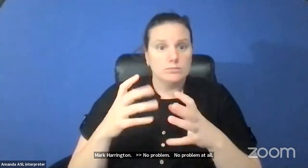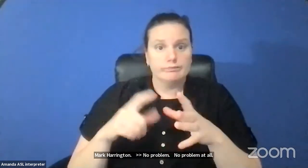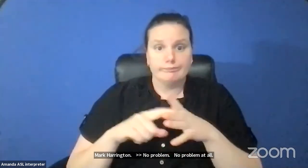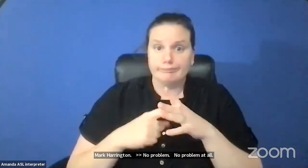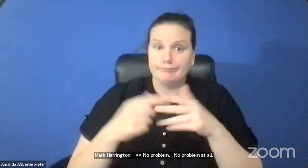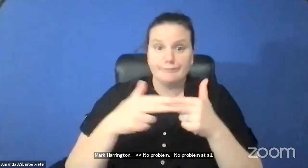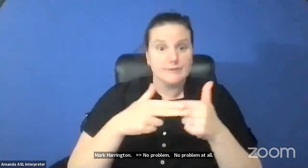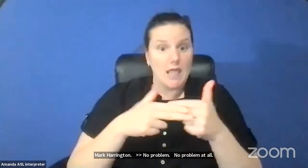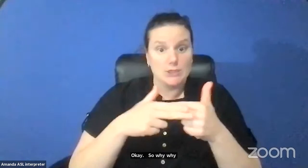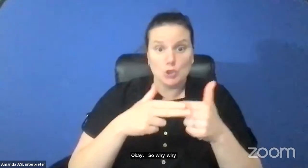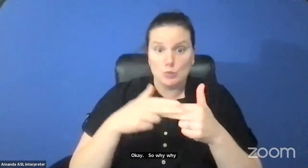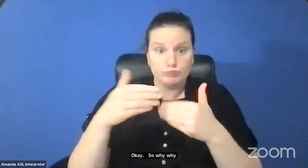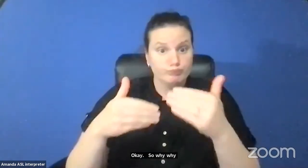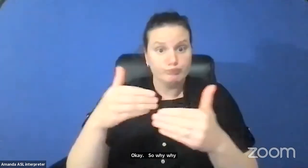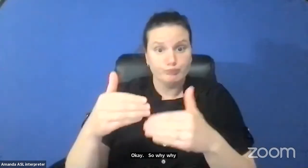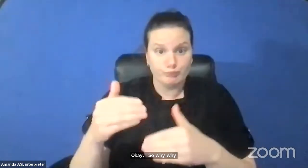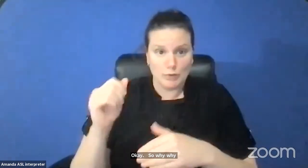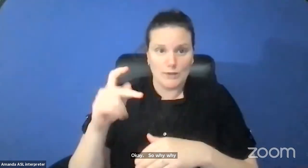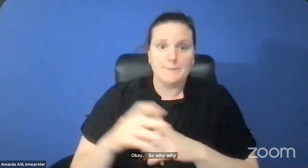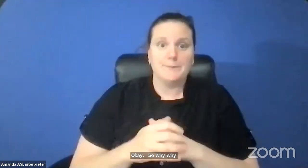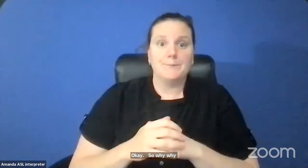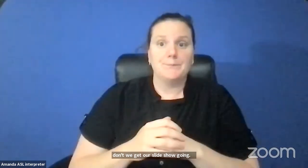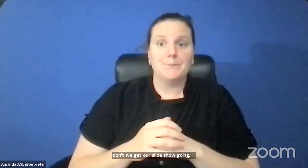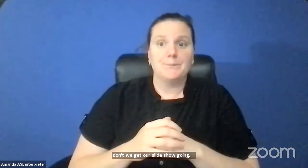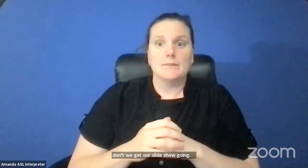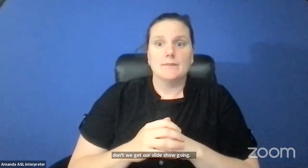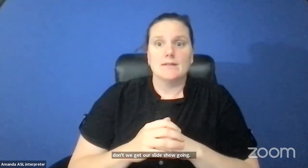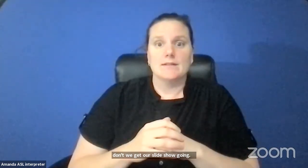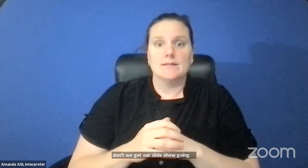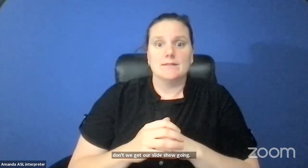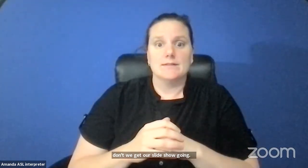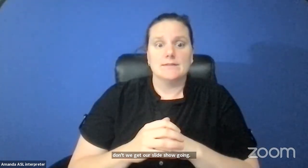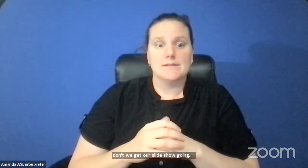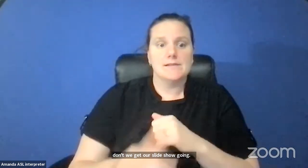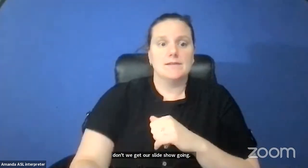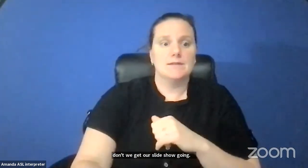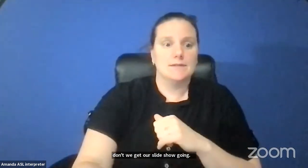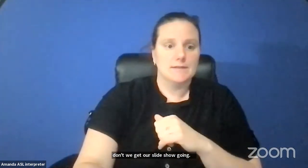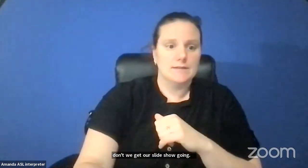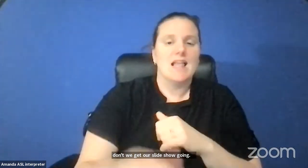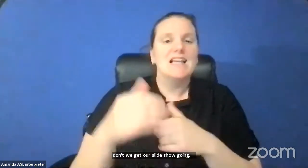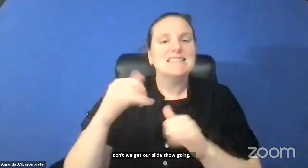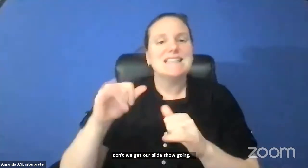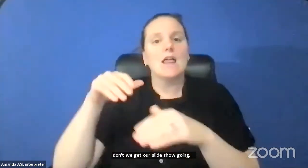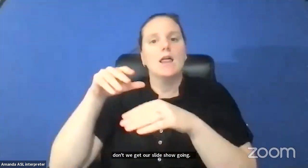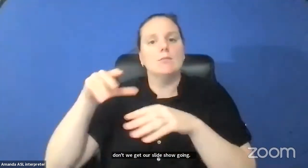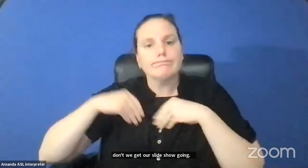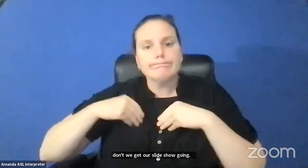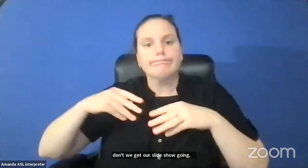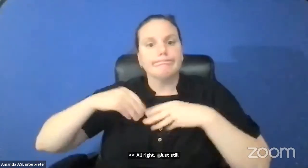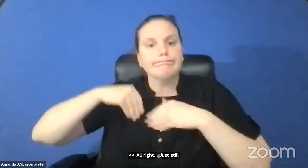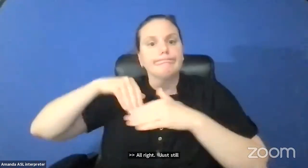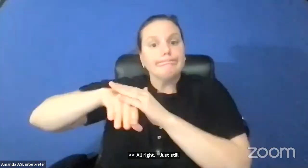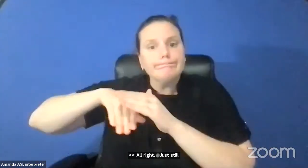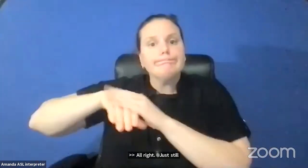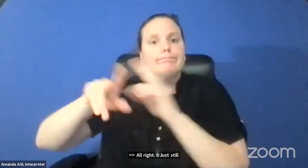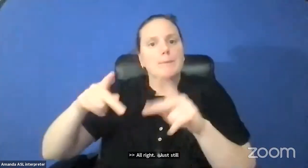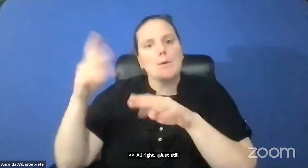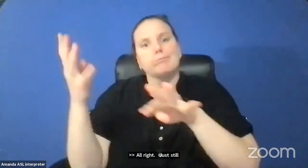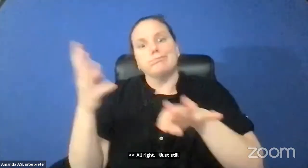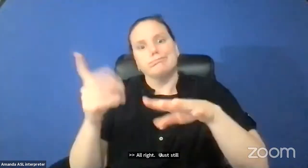slideshow going? All right. Just still admitting some people as they're trickling in. So give me just one